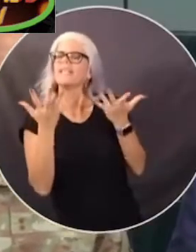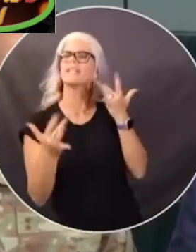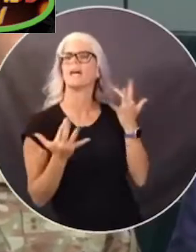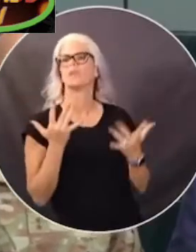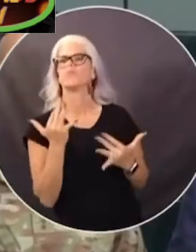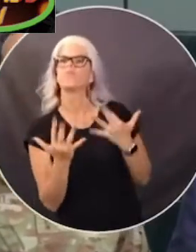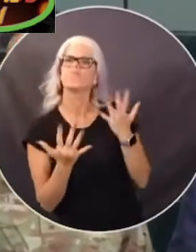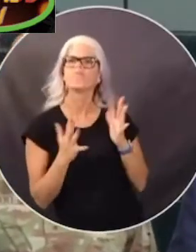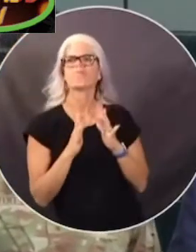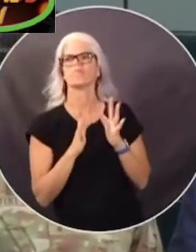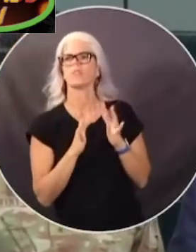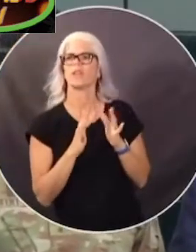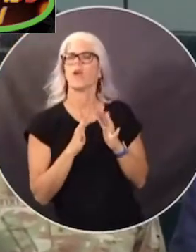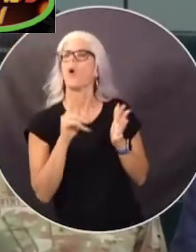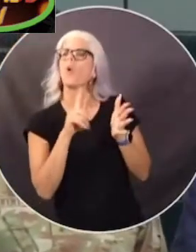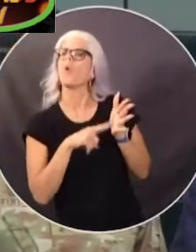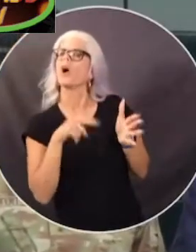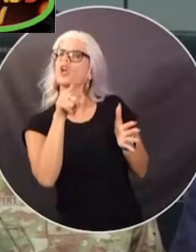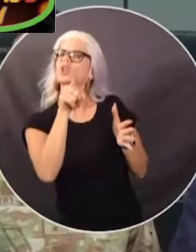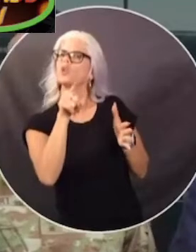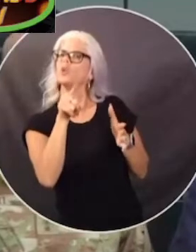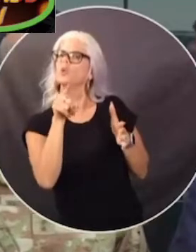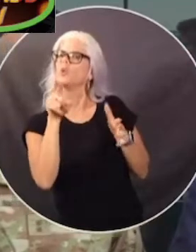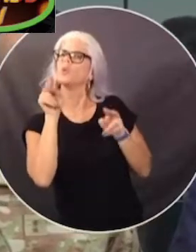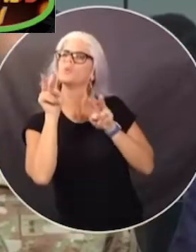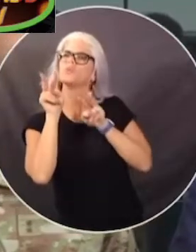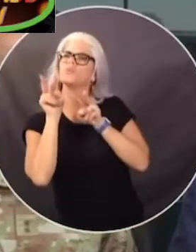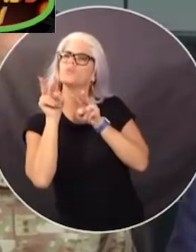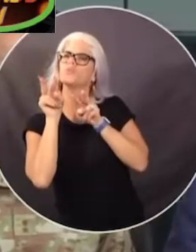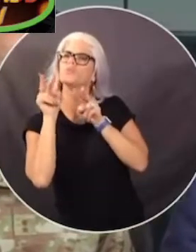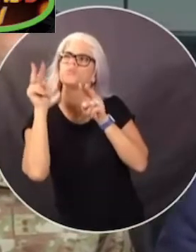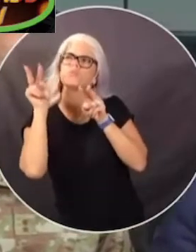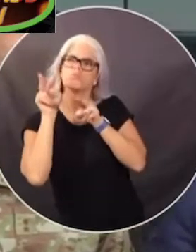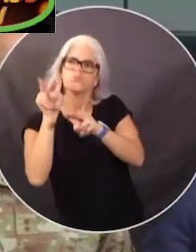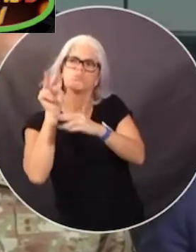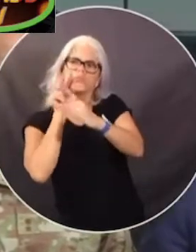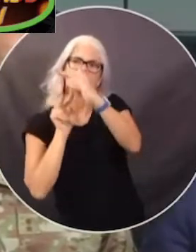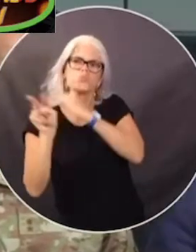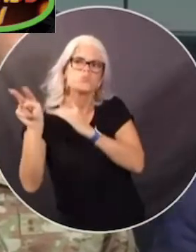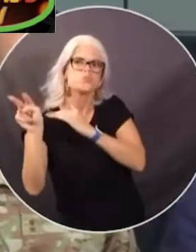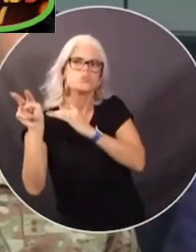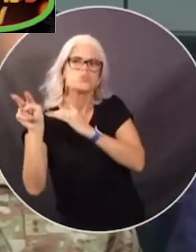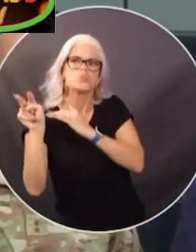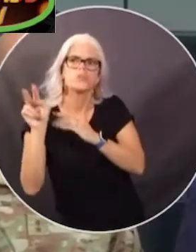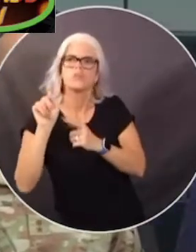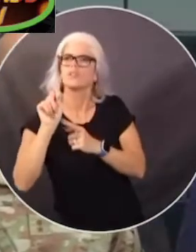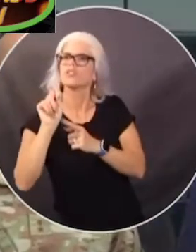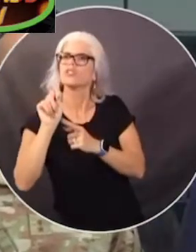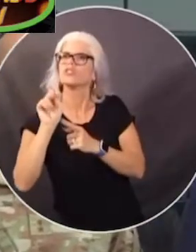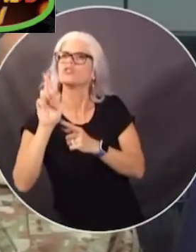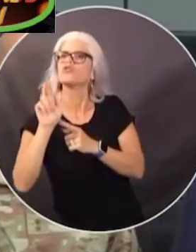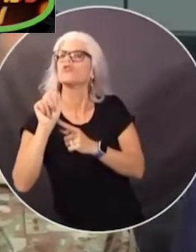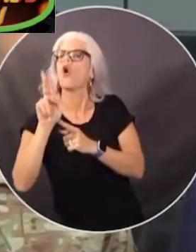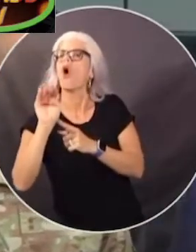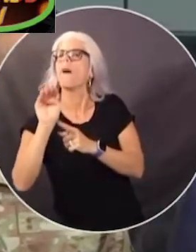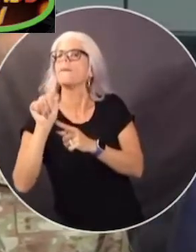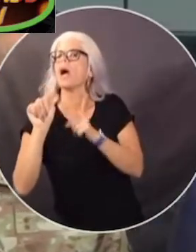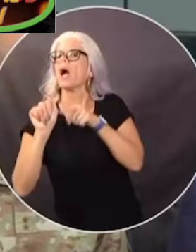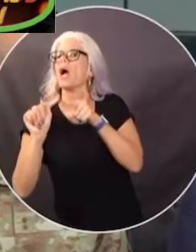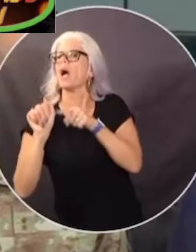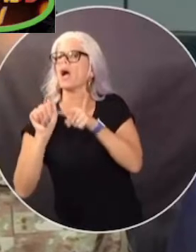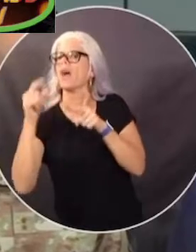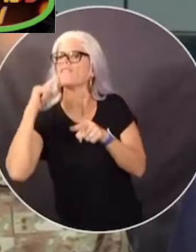what are you doing to kind of anticipate that trauma on those individuals? Well, to answer your how many question